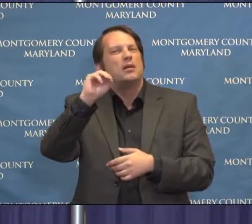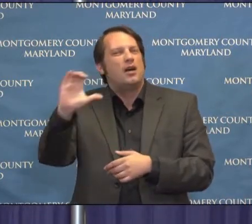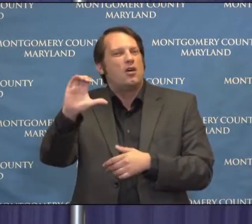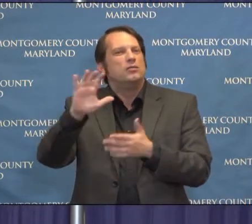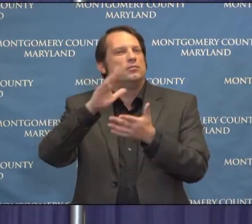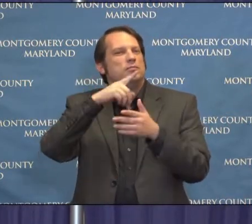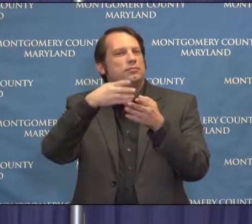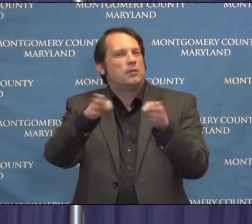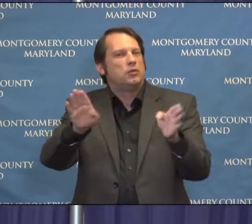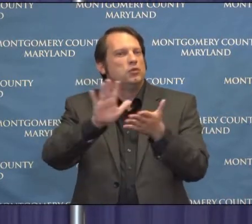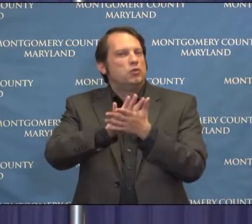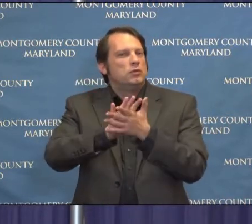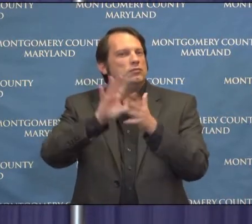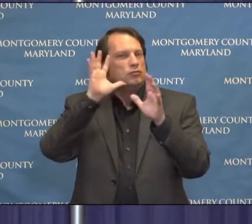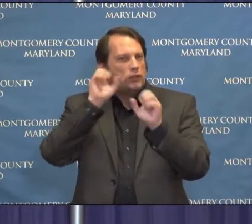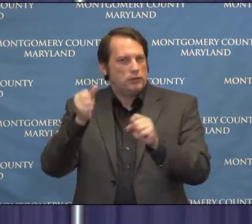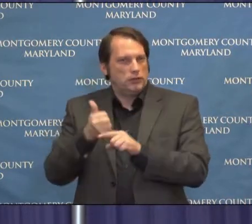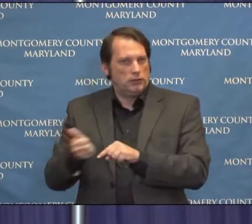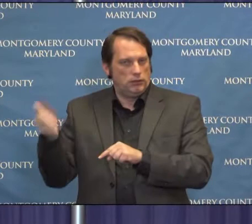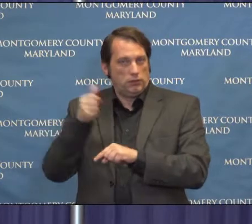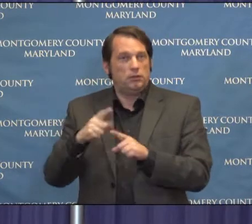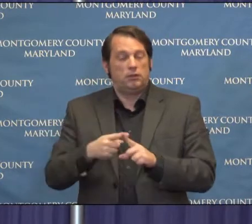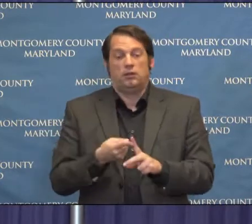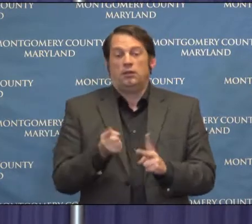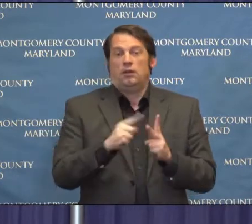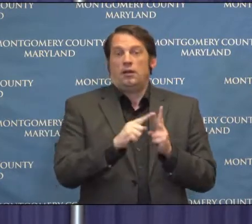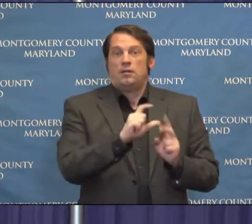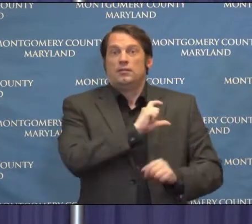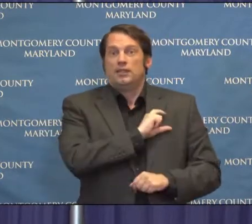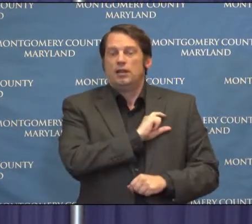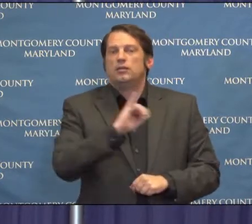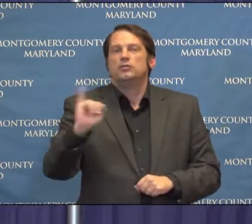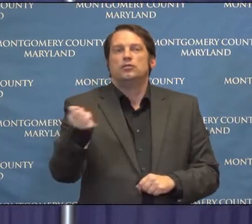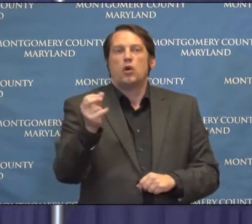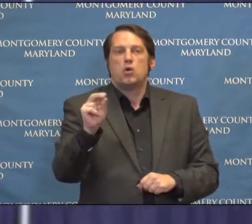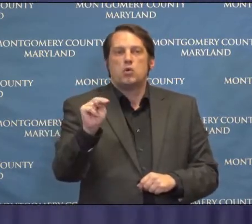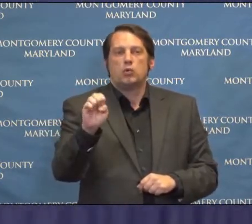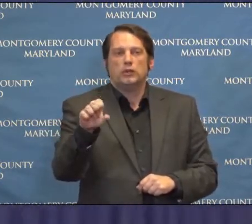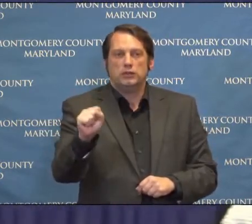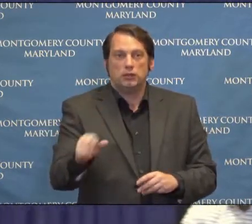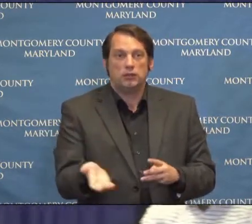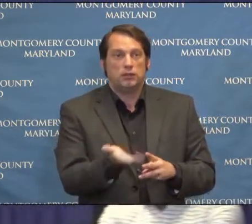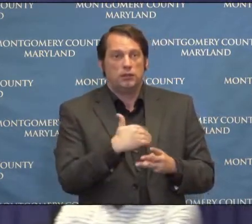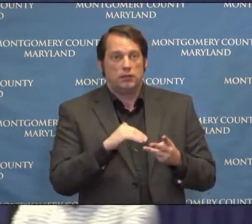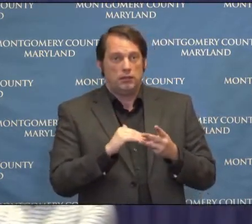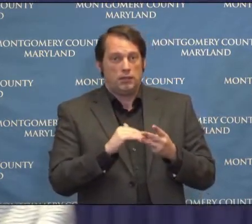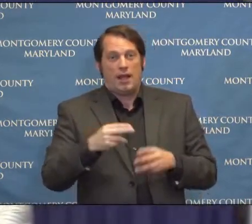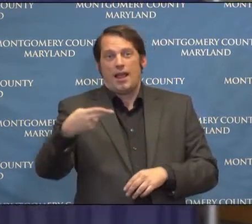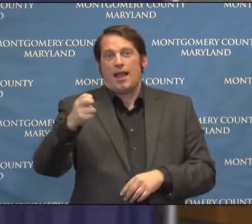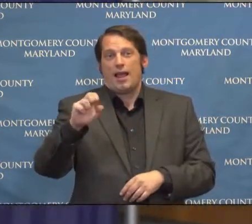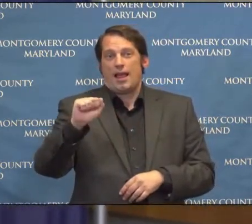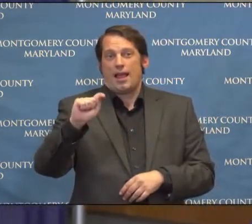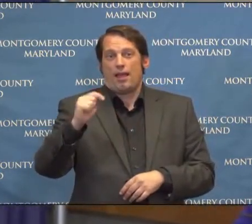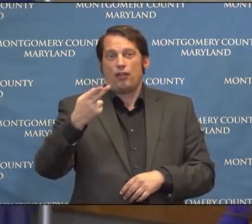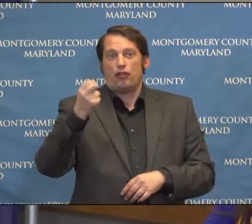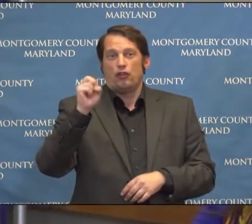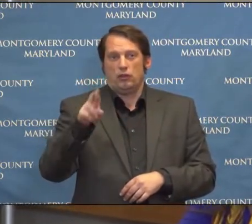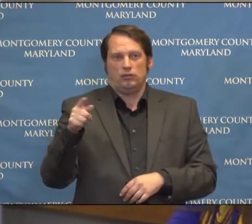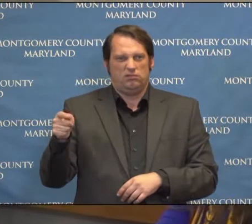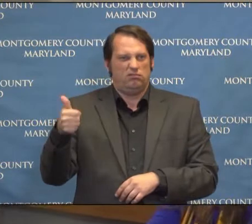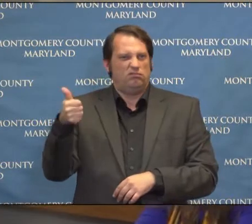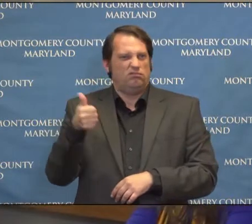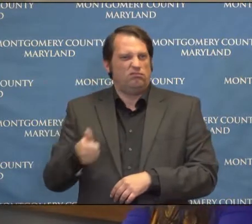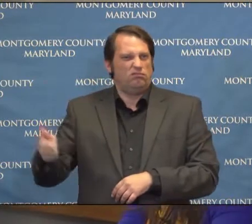our police department. Over here on my left, we have Heather Bruskin, who is the executive director of the Montgomery County Food